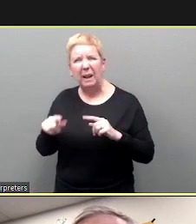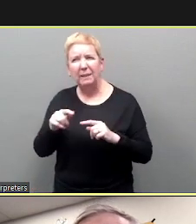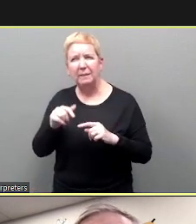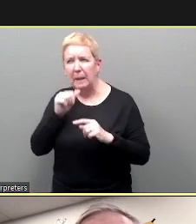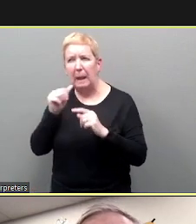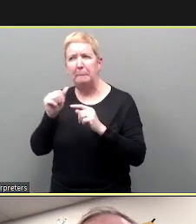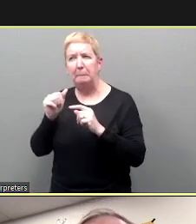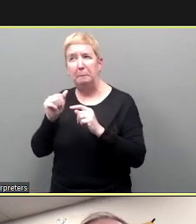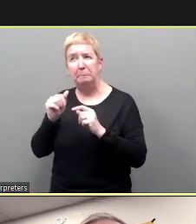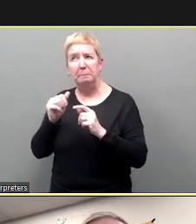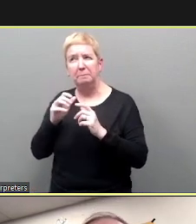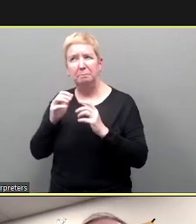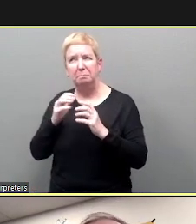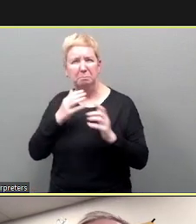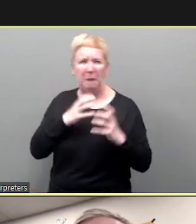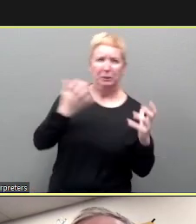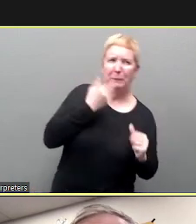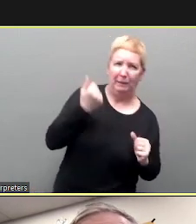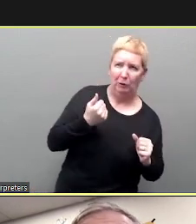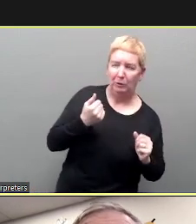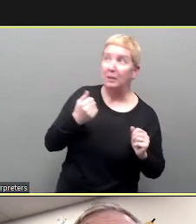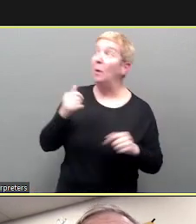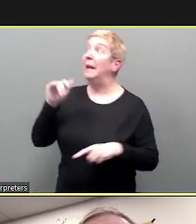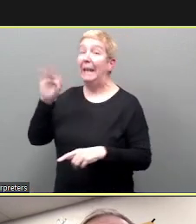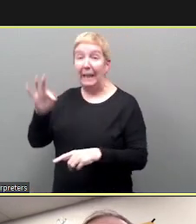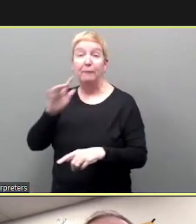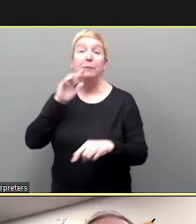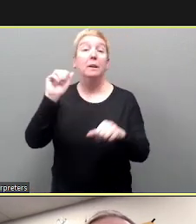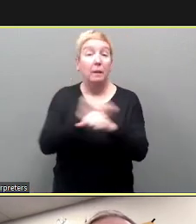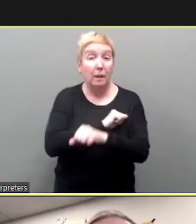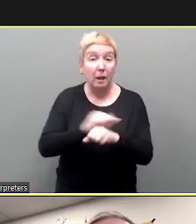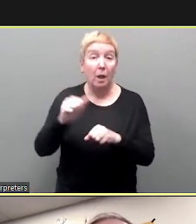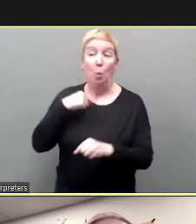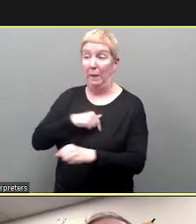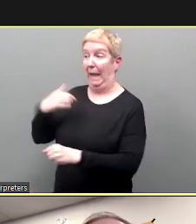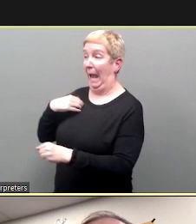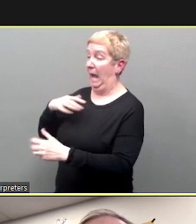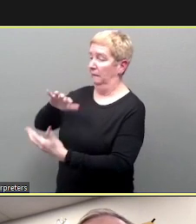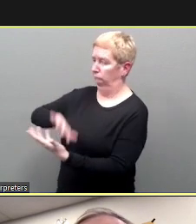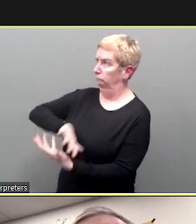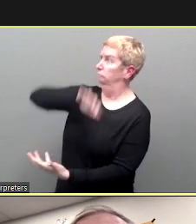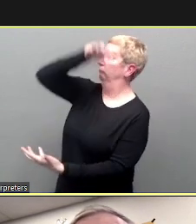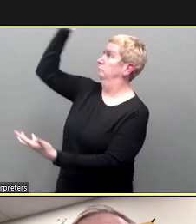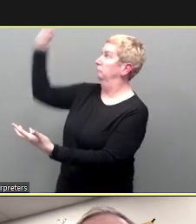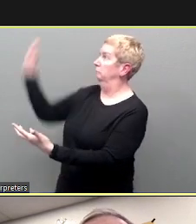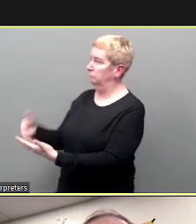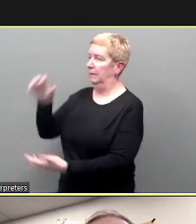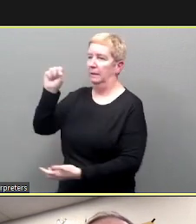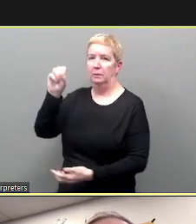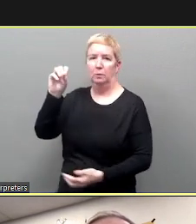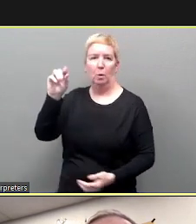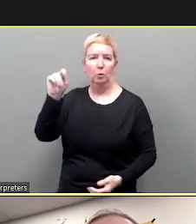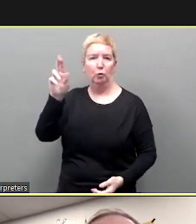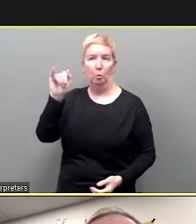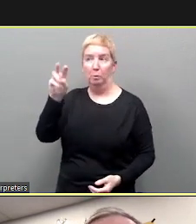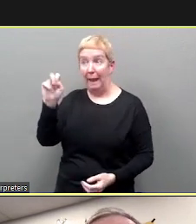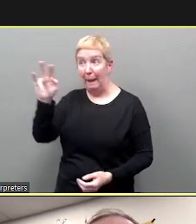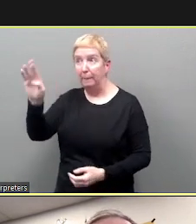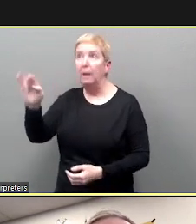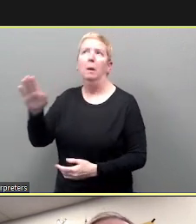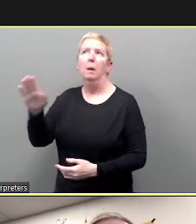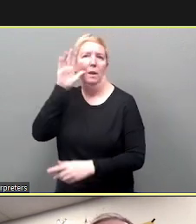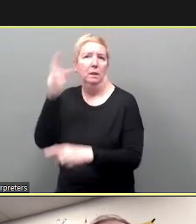of Sotrovimab, we would not be even thinking about using remdesivir because it puts a real tax on